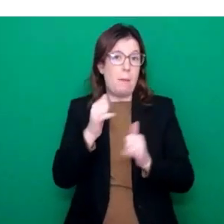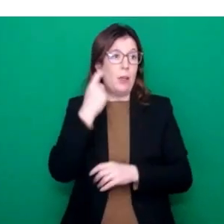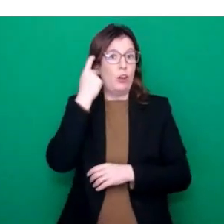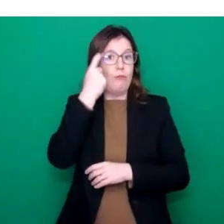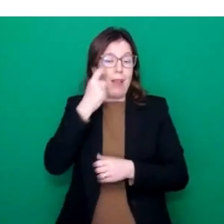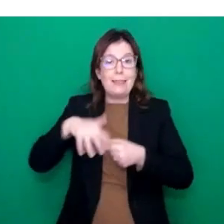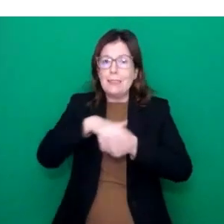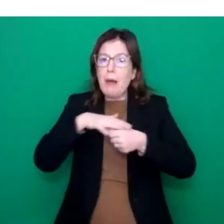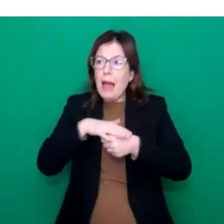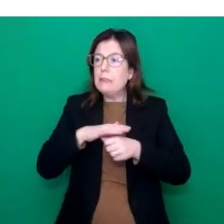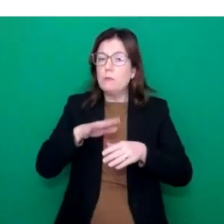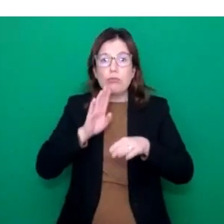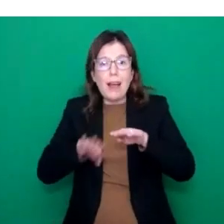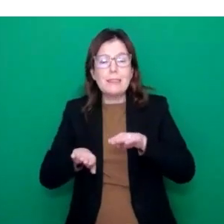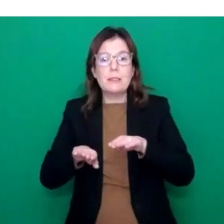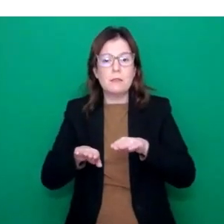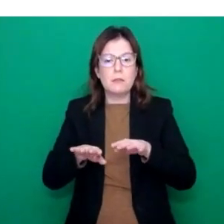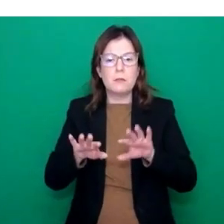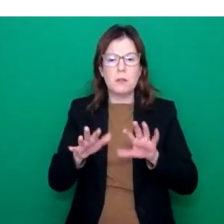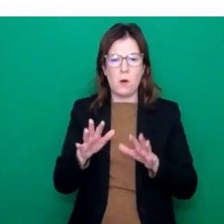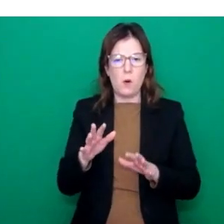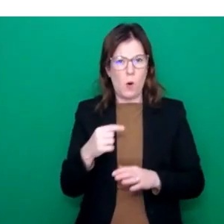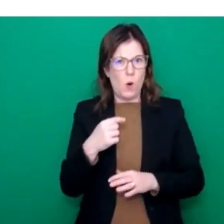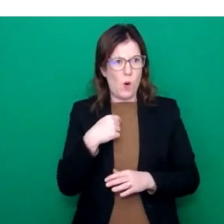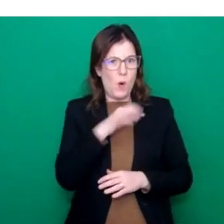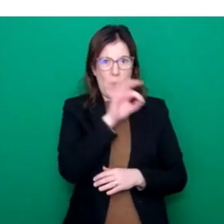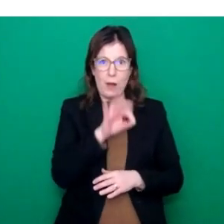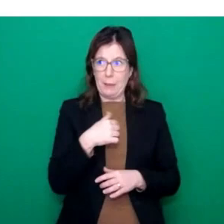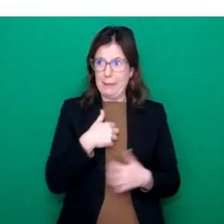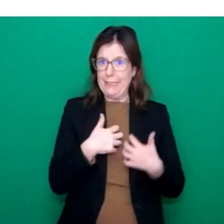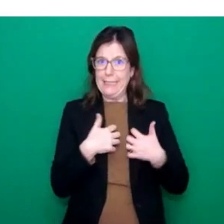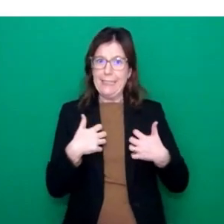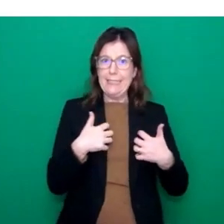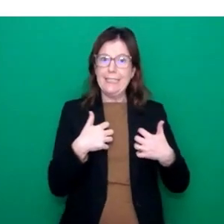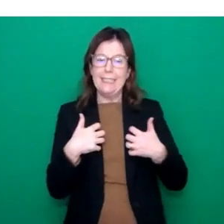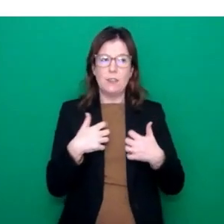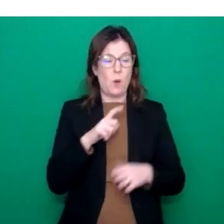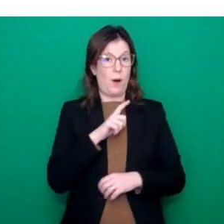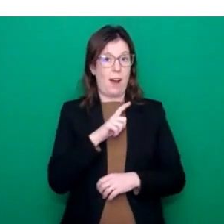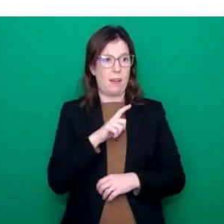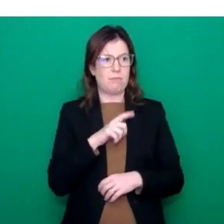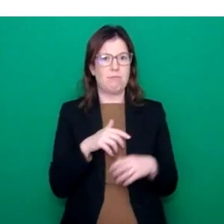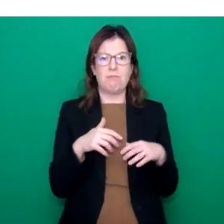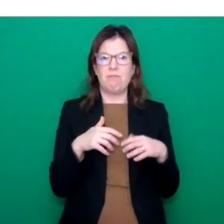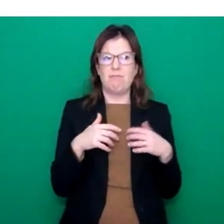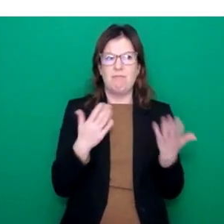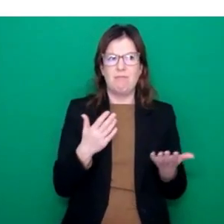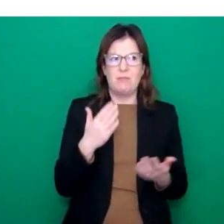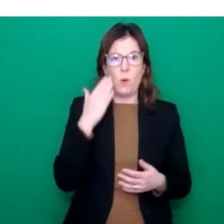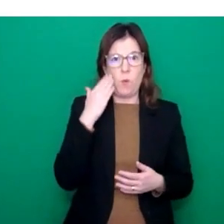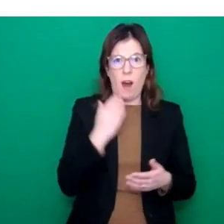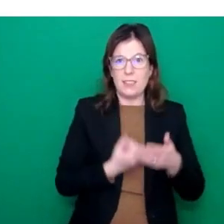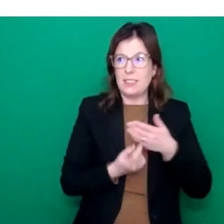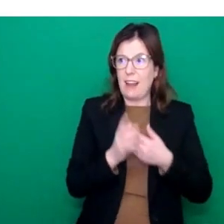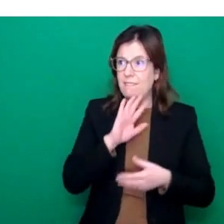like that. I was really torn with that question, because on the first instance I thought, goodness me, white staff turning up to